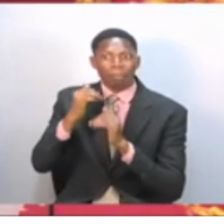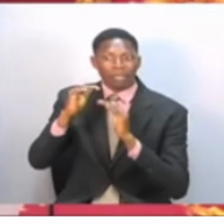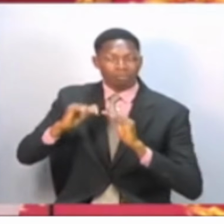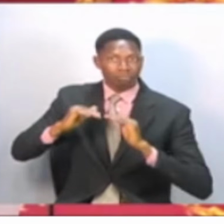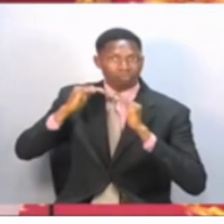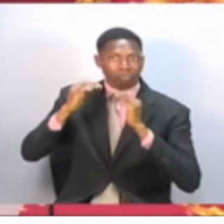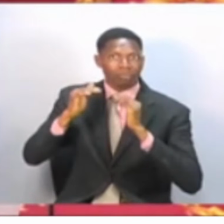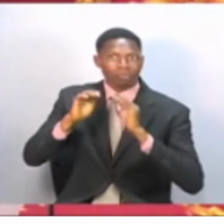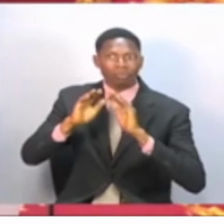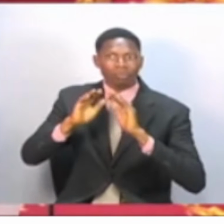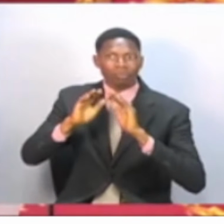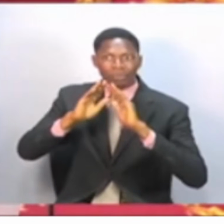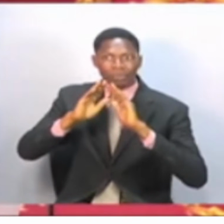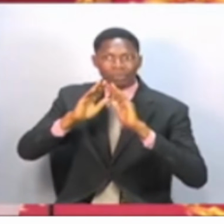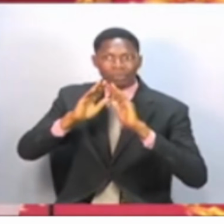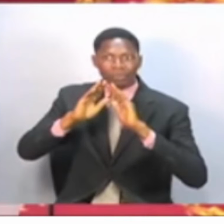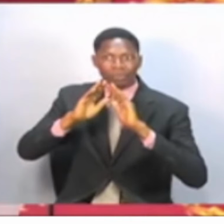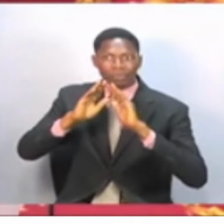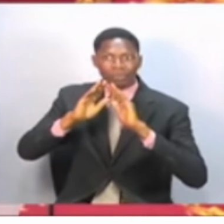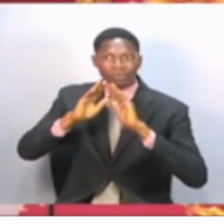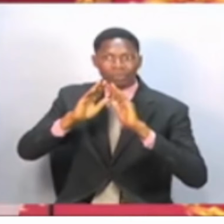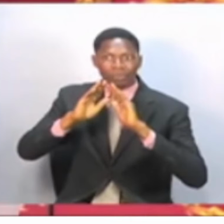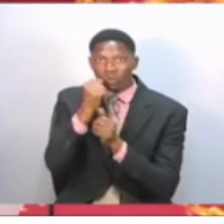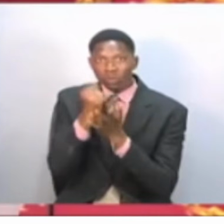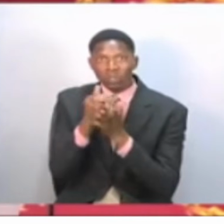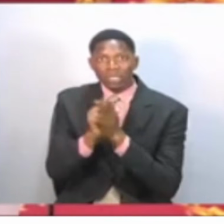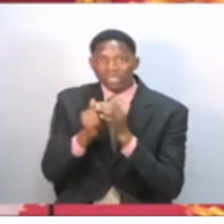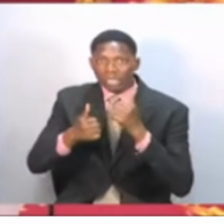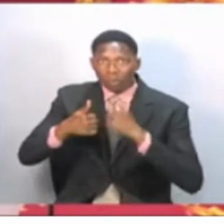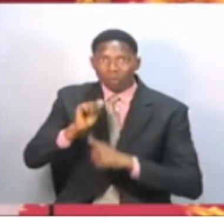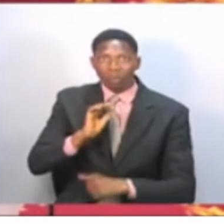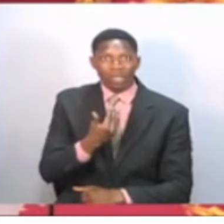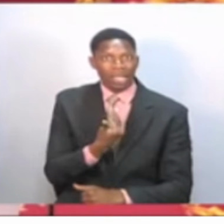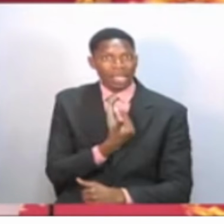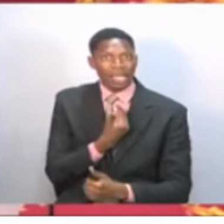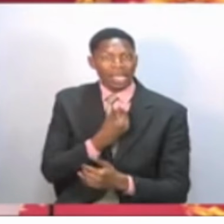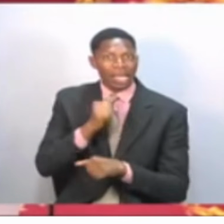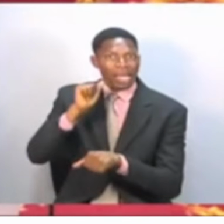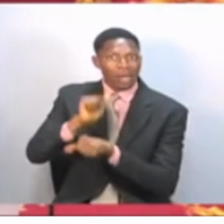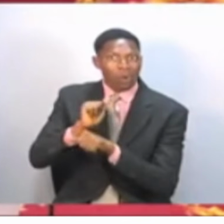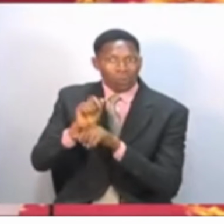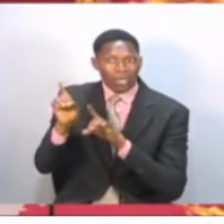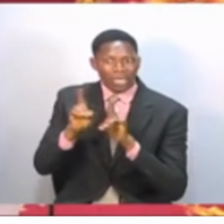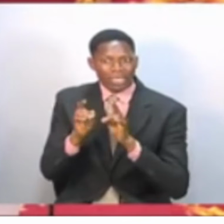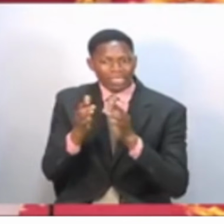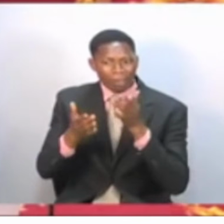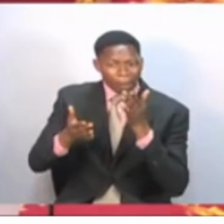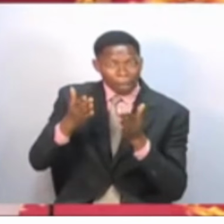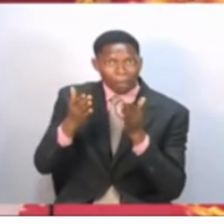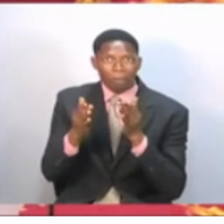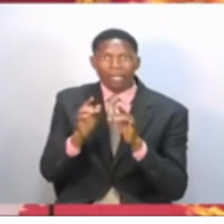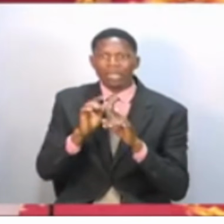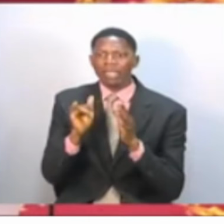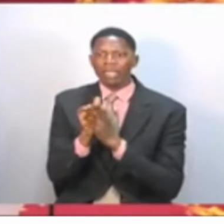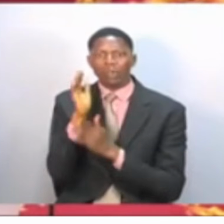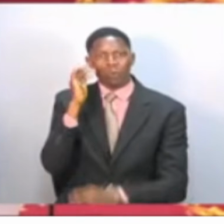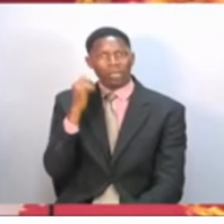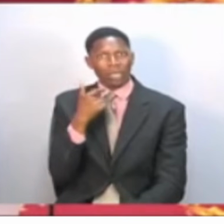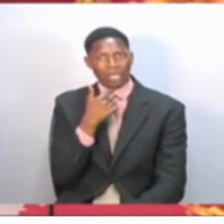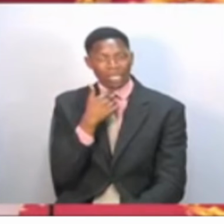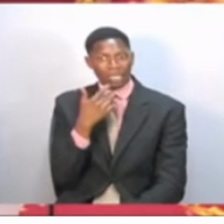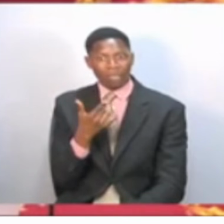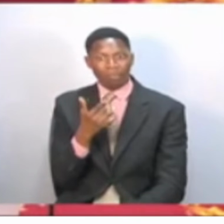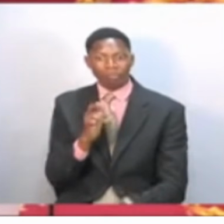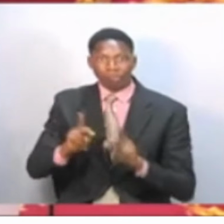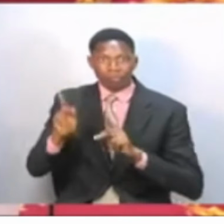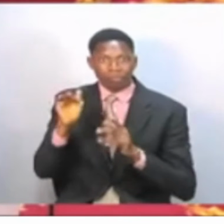as a country to make sure that much of our procurement is done competitively. But that is why I'm saying that those who claim